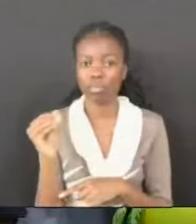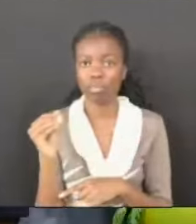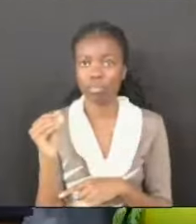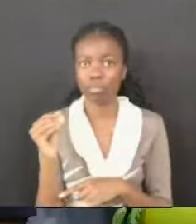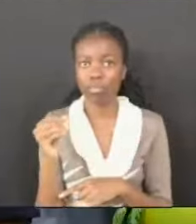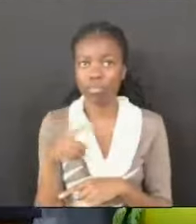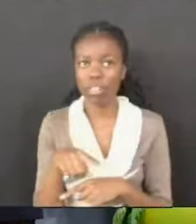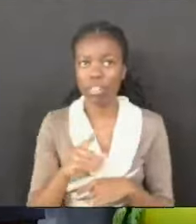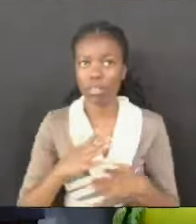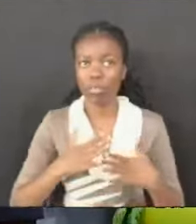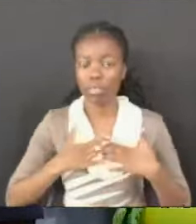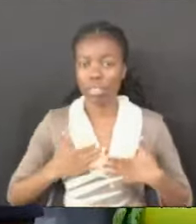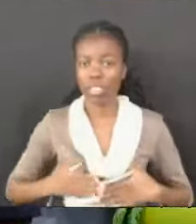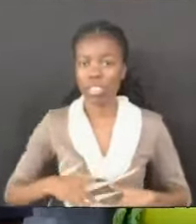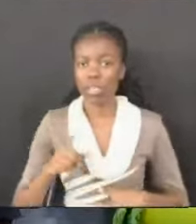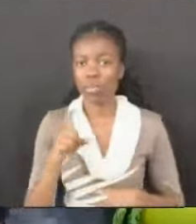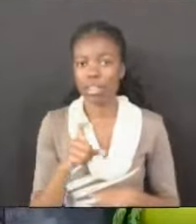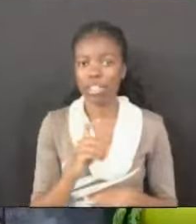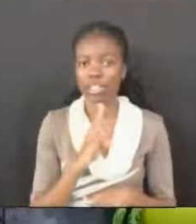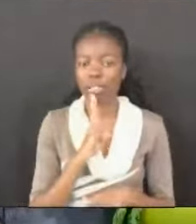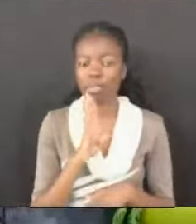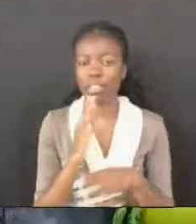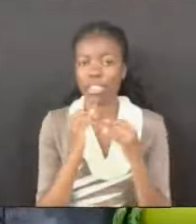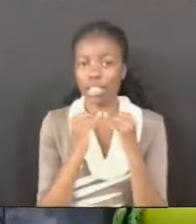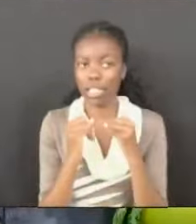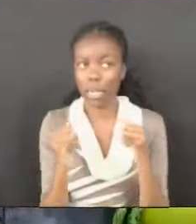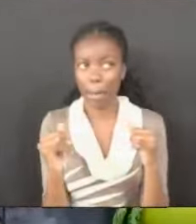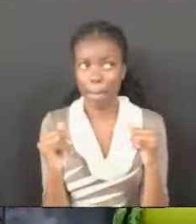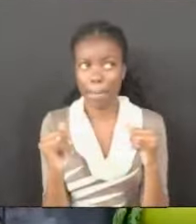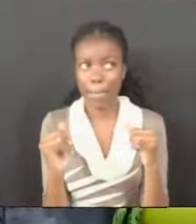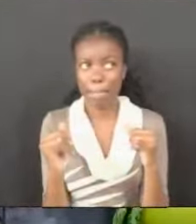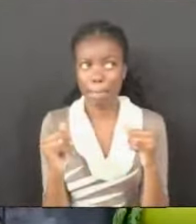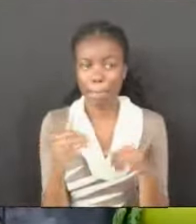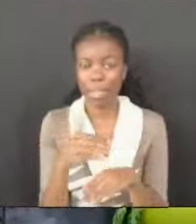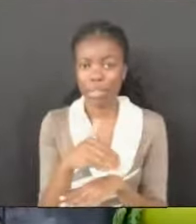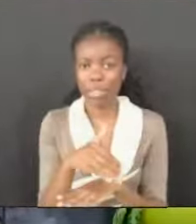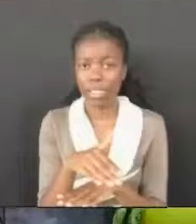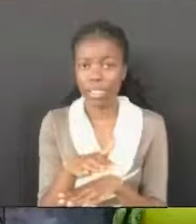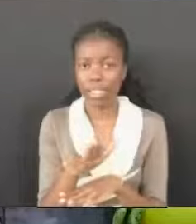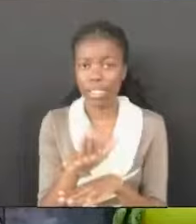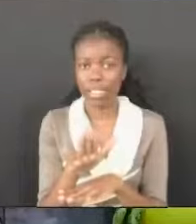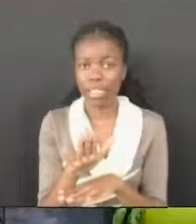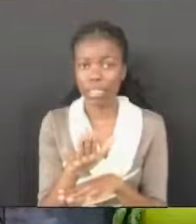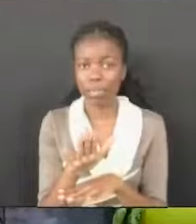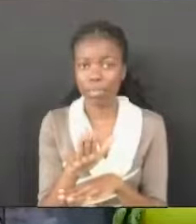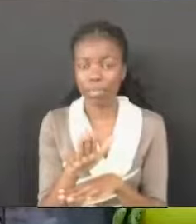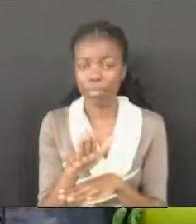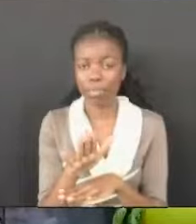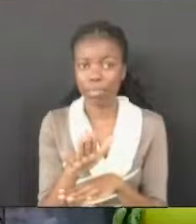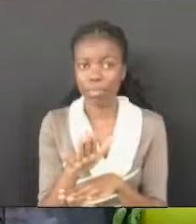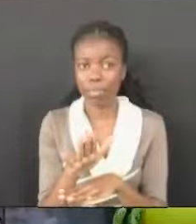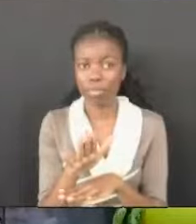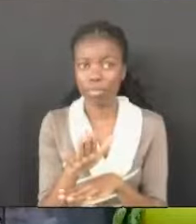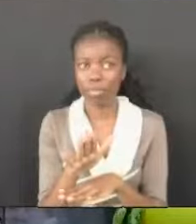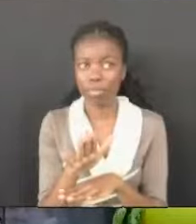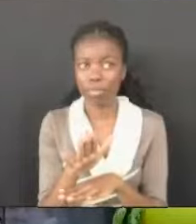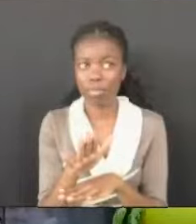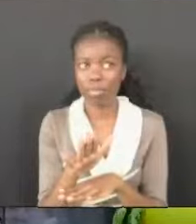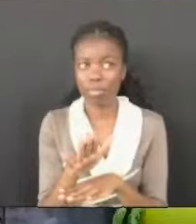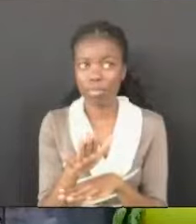bodies must be clean, outside as well as what